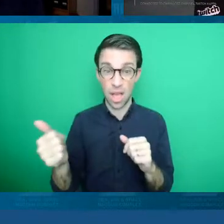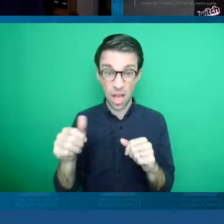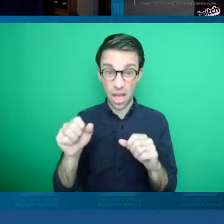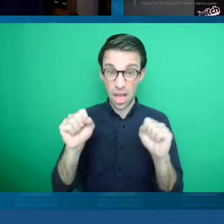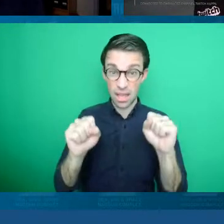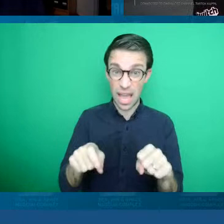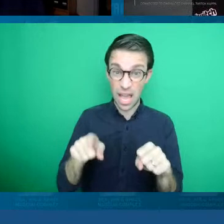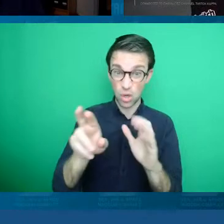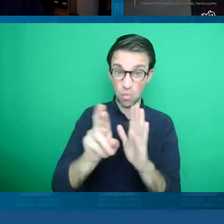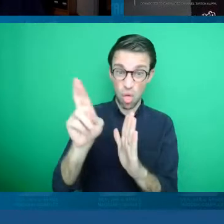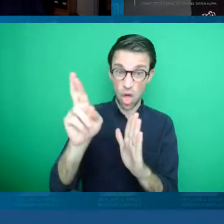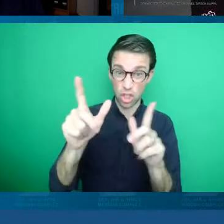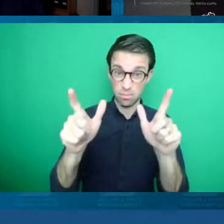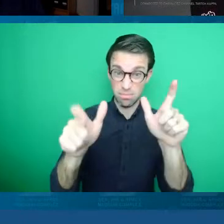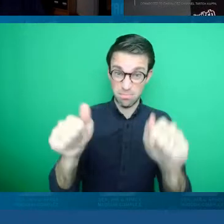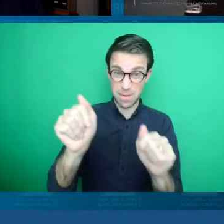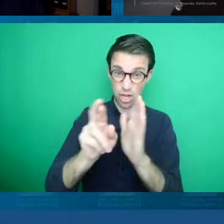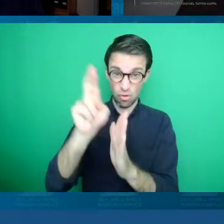bigger rocket? Oh.